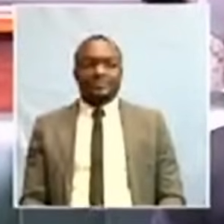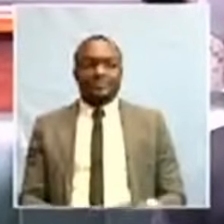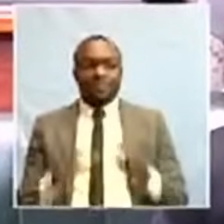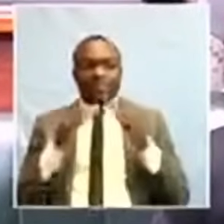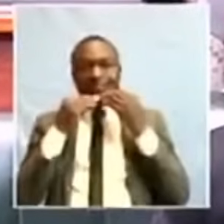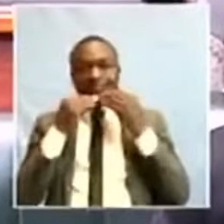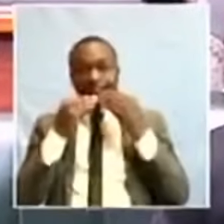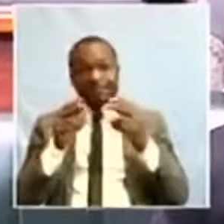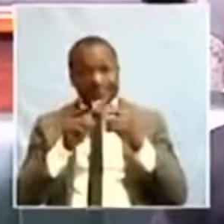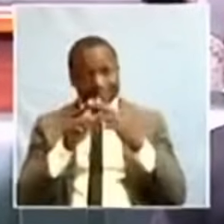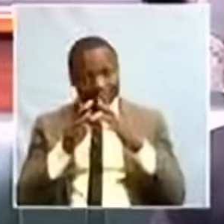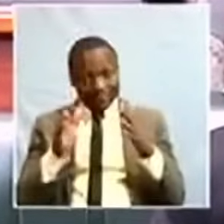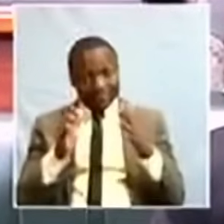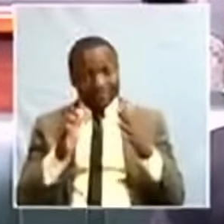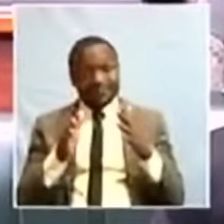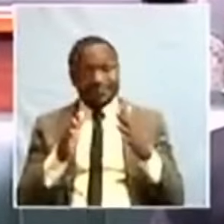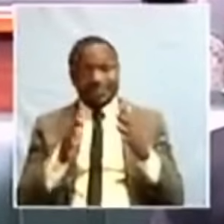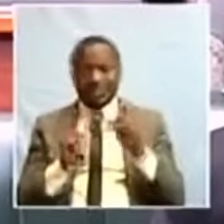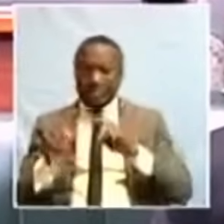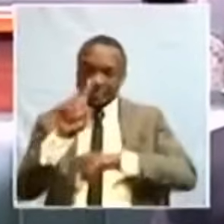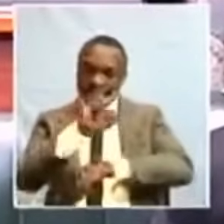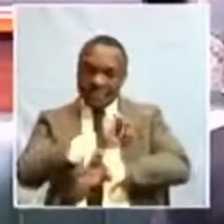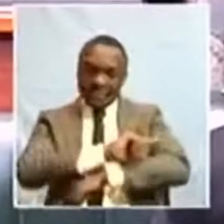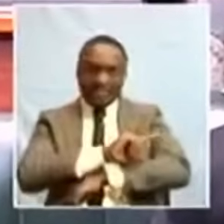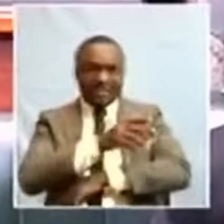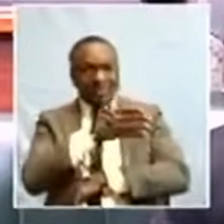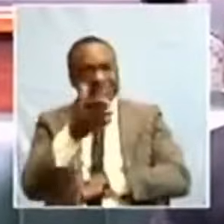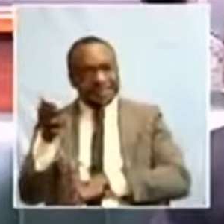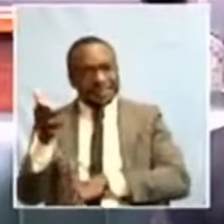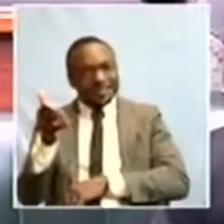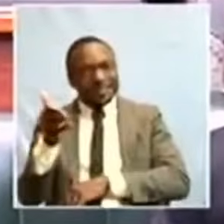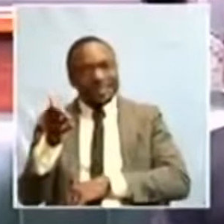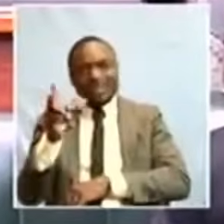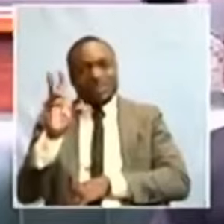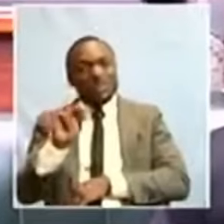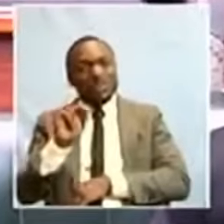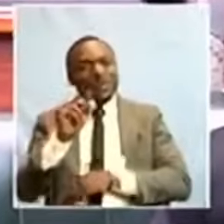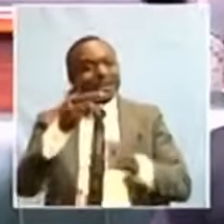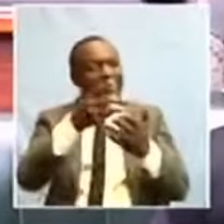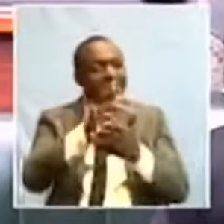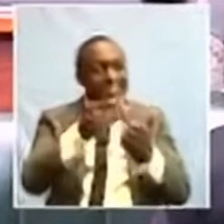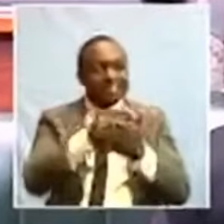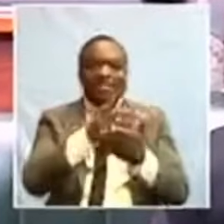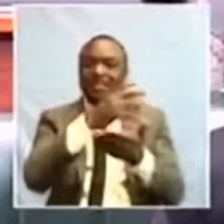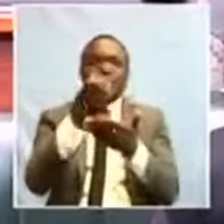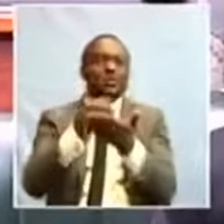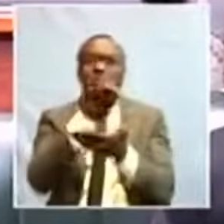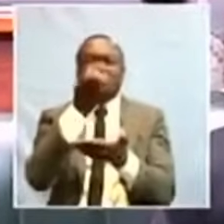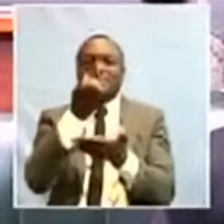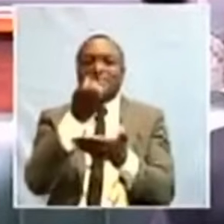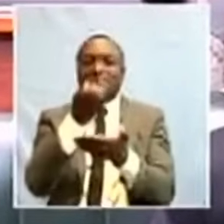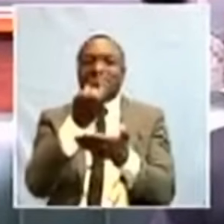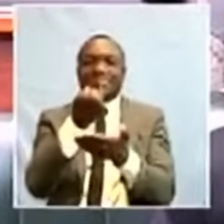Thank you very much. At least today there were no accounts and the economy and